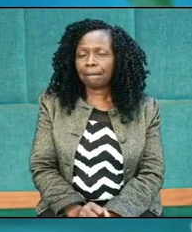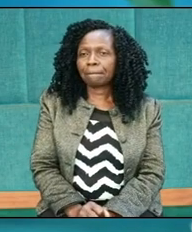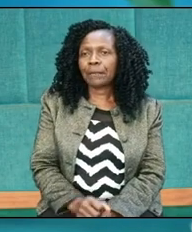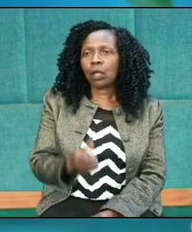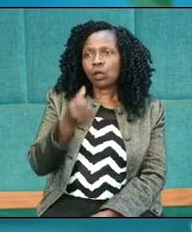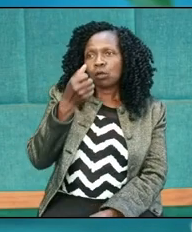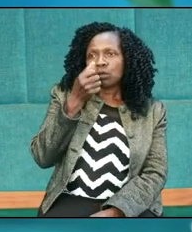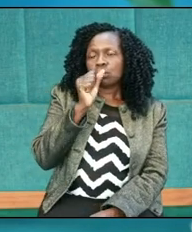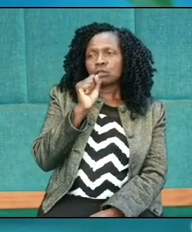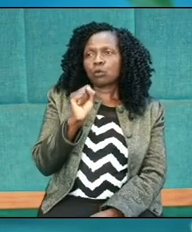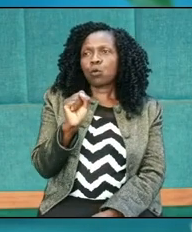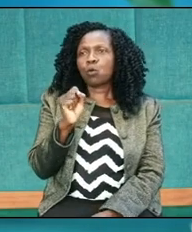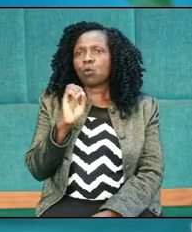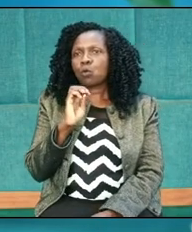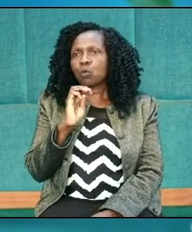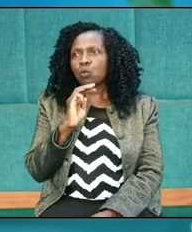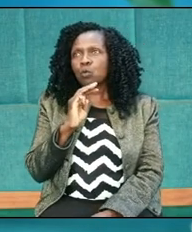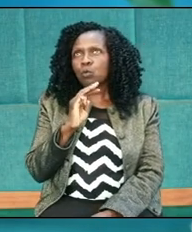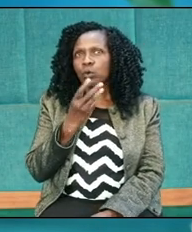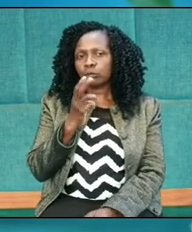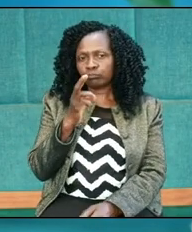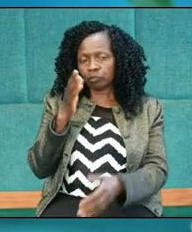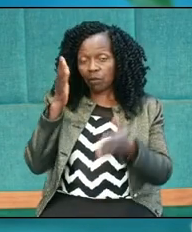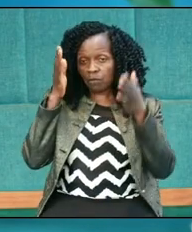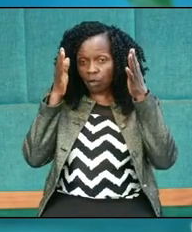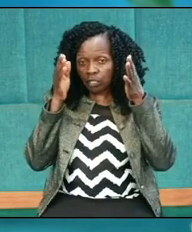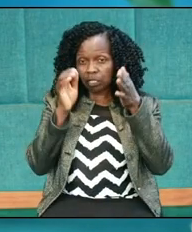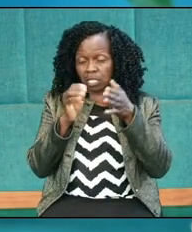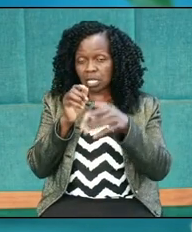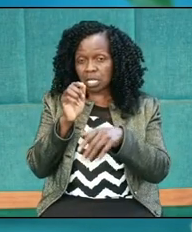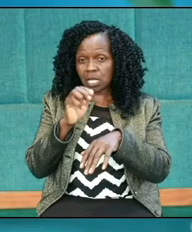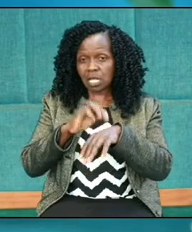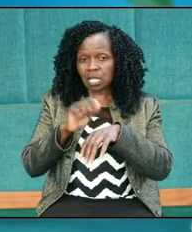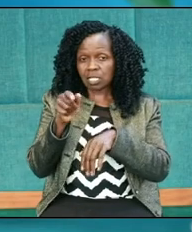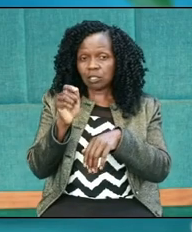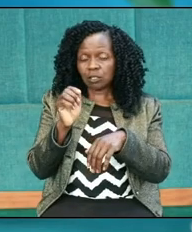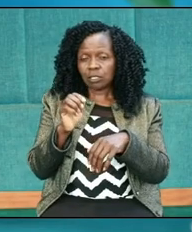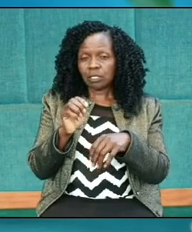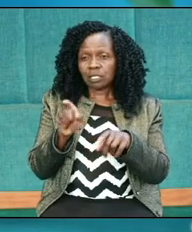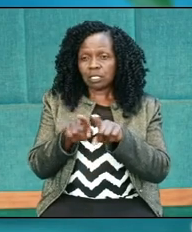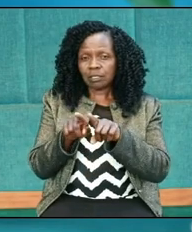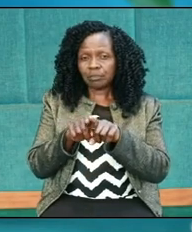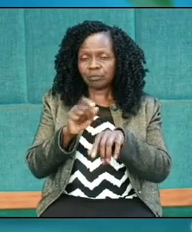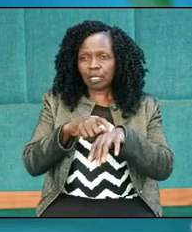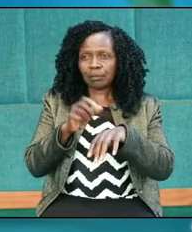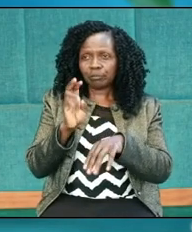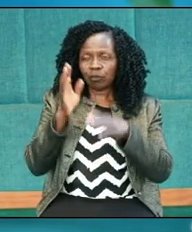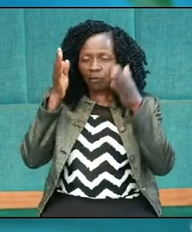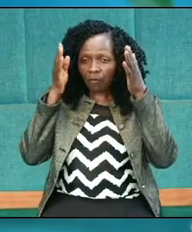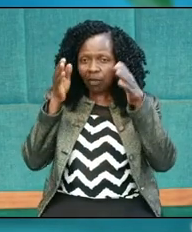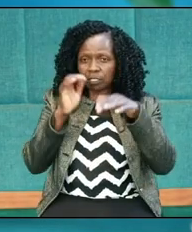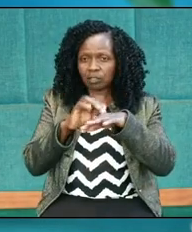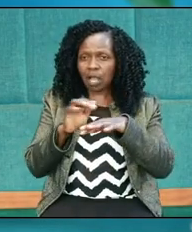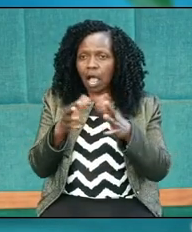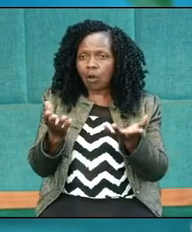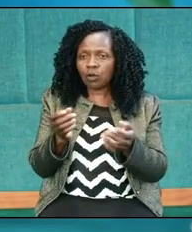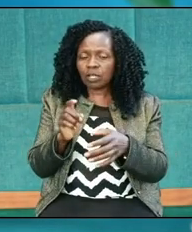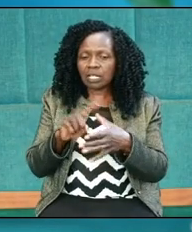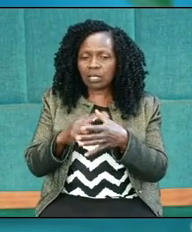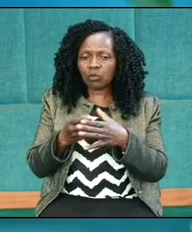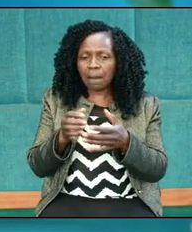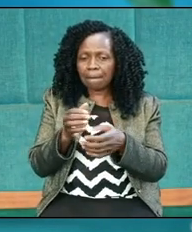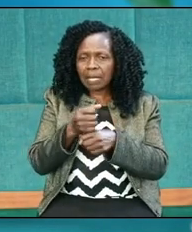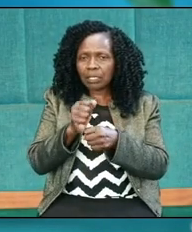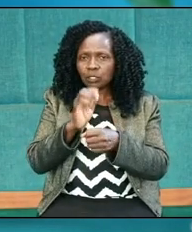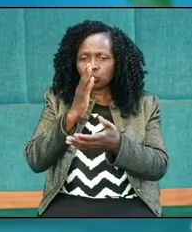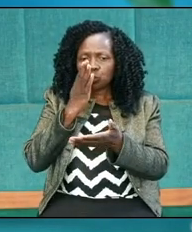And therefore, we are looking at this, and at the same time, we'll be looking at how then do we make sure